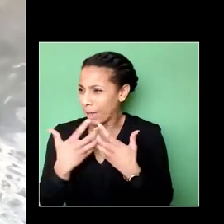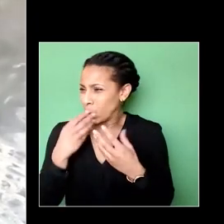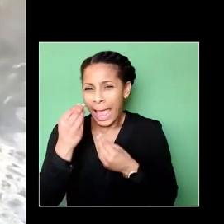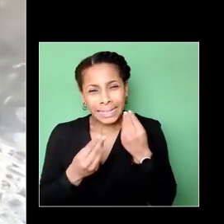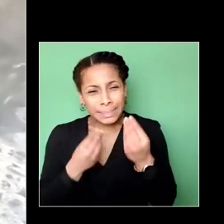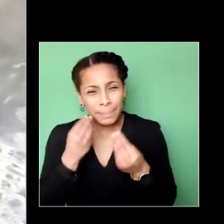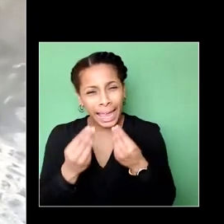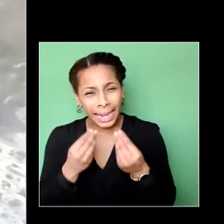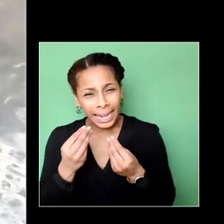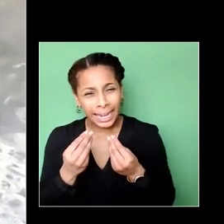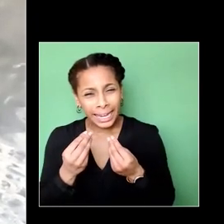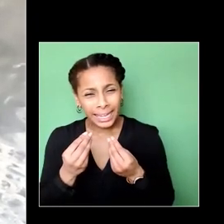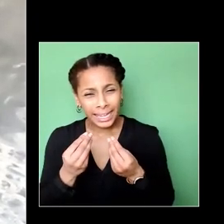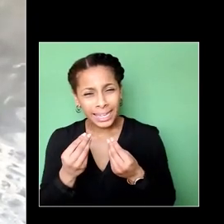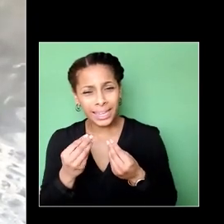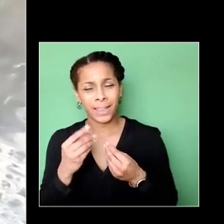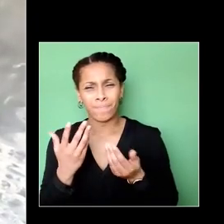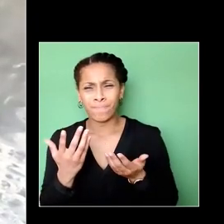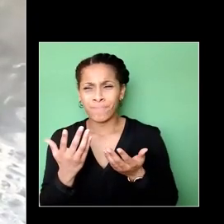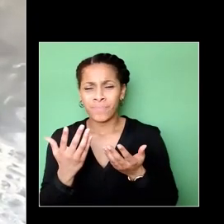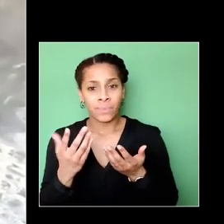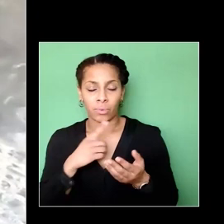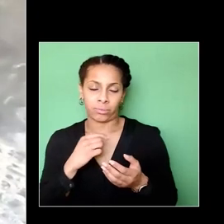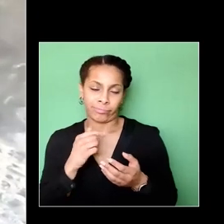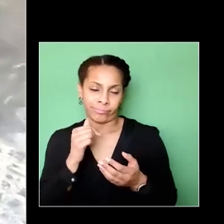the certainly at art school,